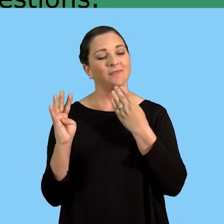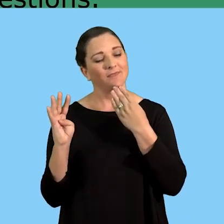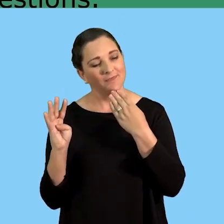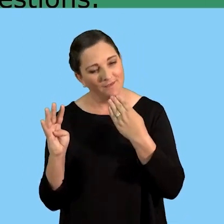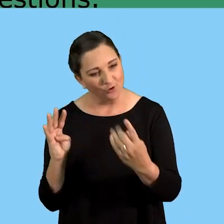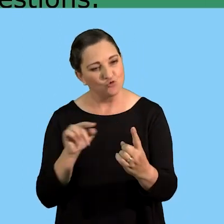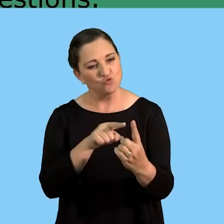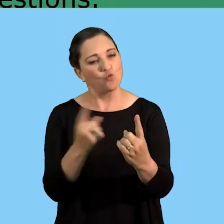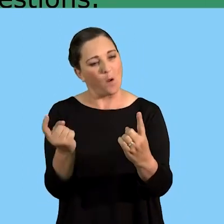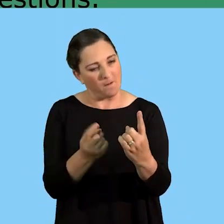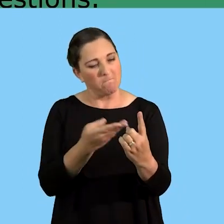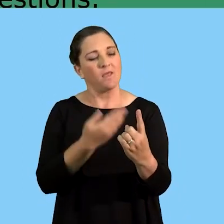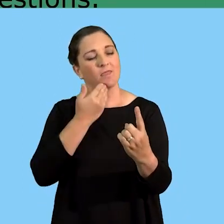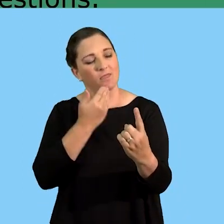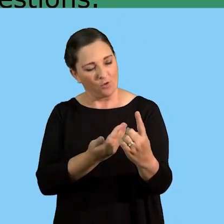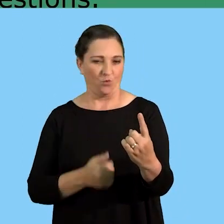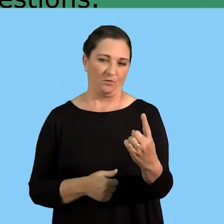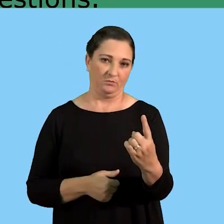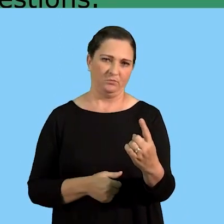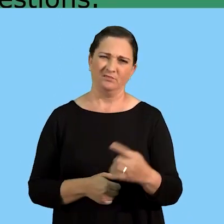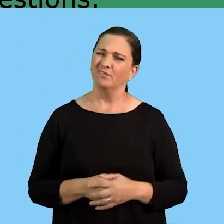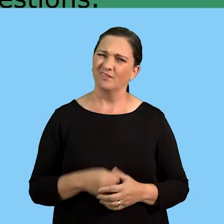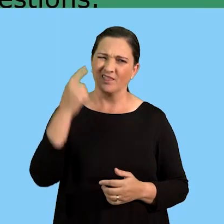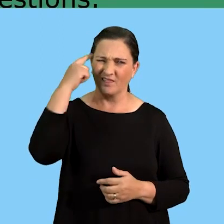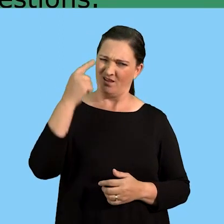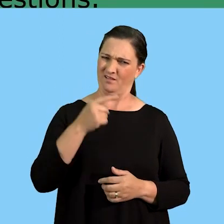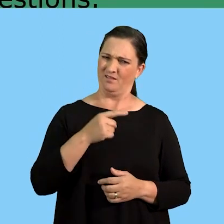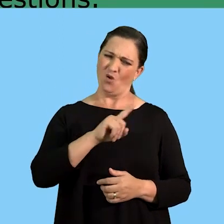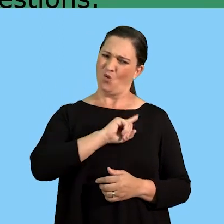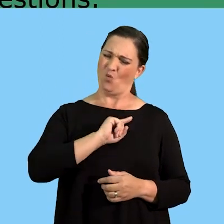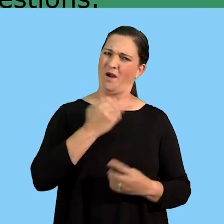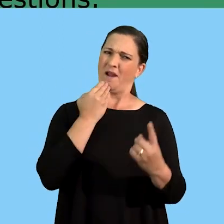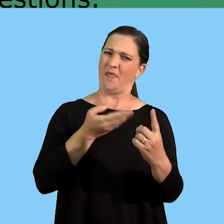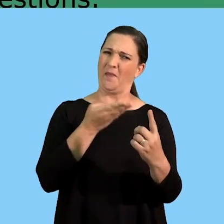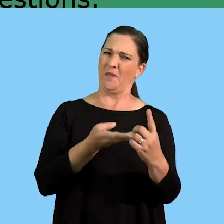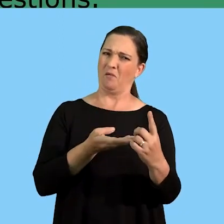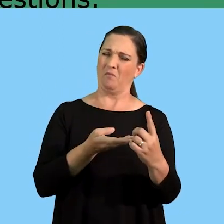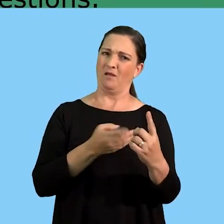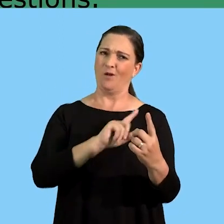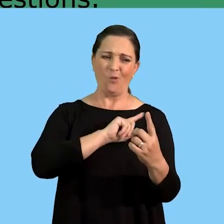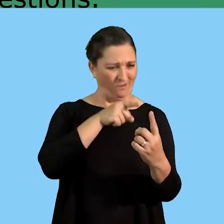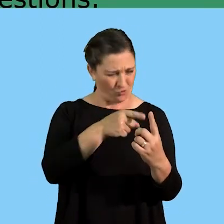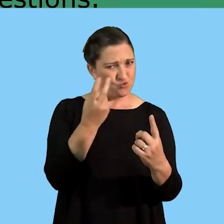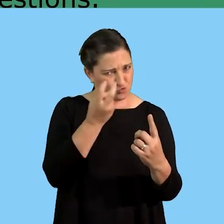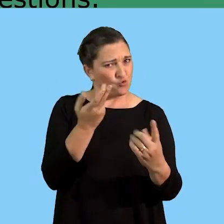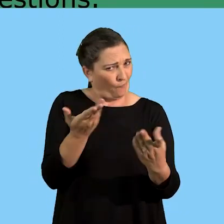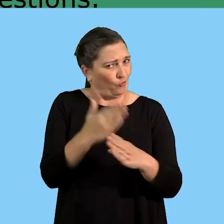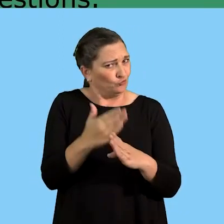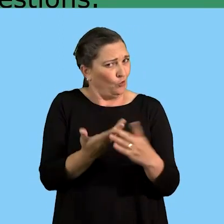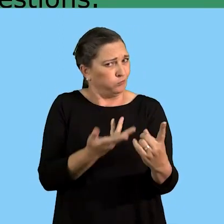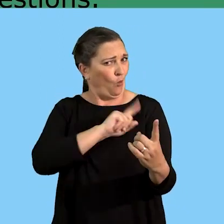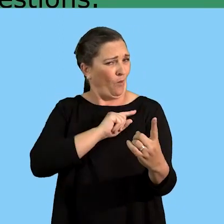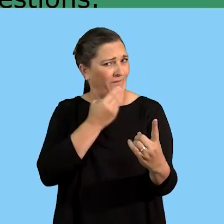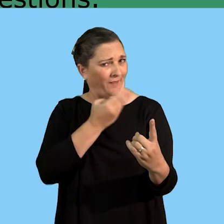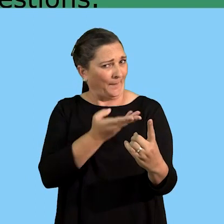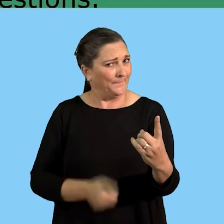the interviewee for attending the interview. Now, you might ask yourself, what is the reason for thanking the